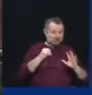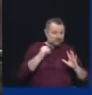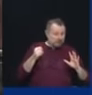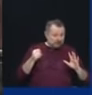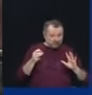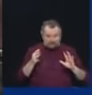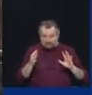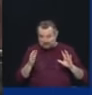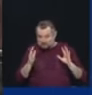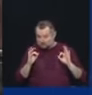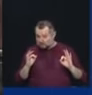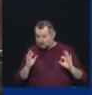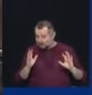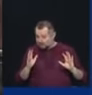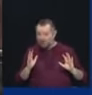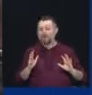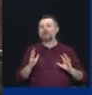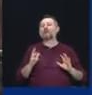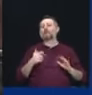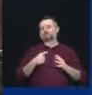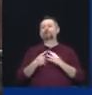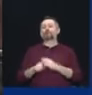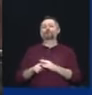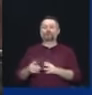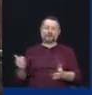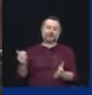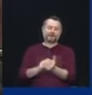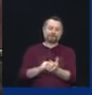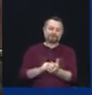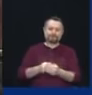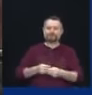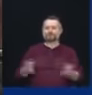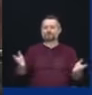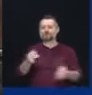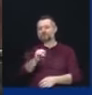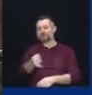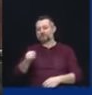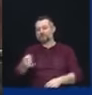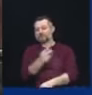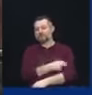Johnson, we'll resume using Johnson & Johnson. But we do have